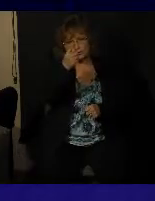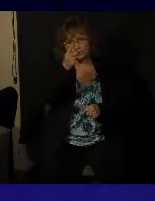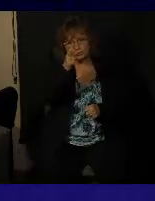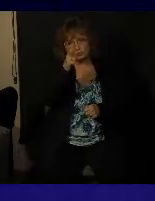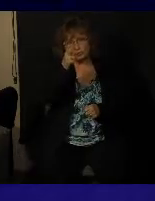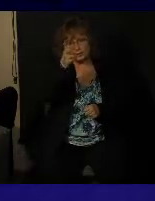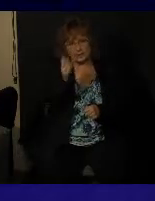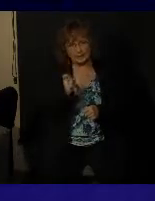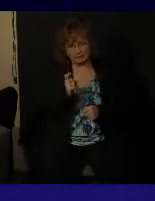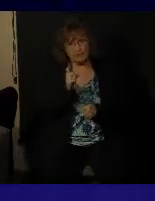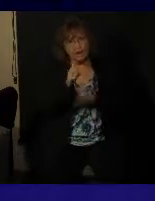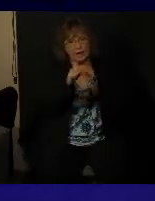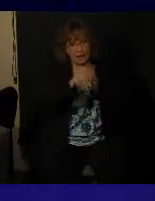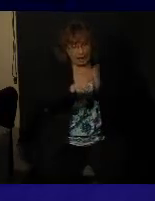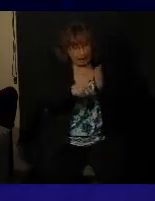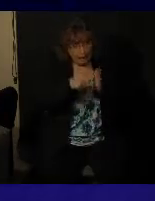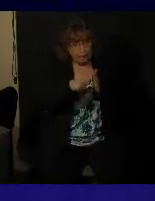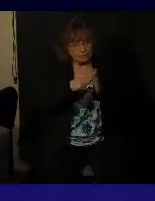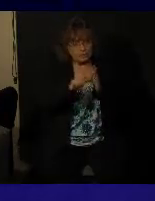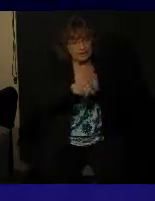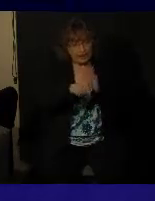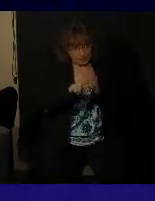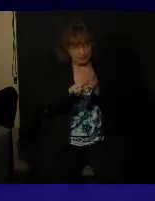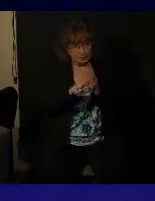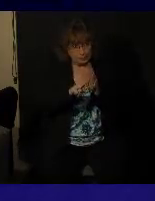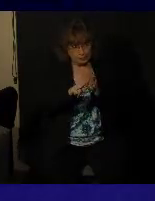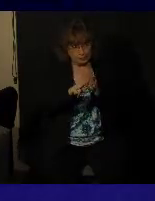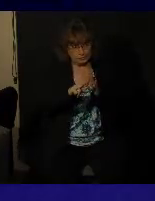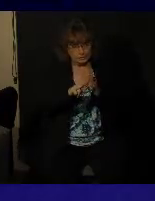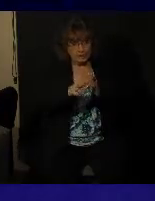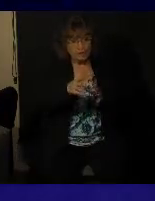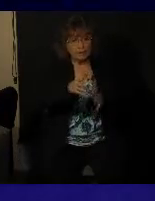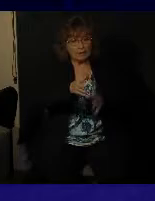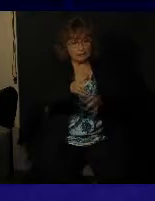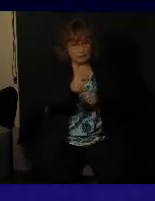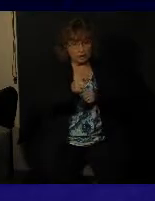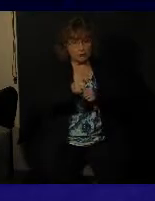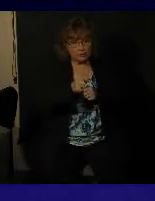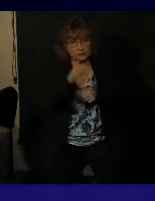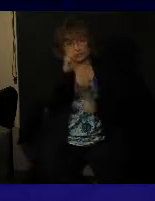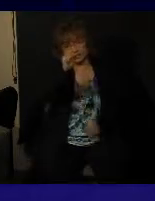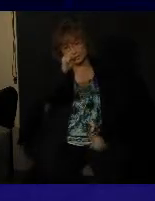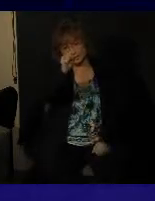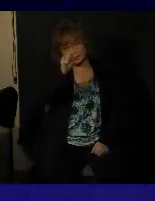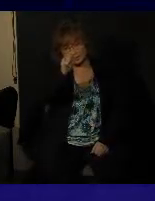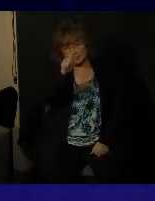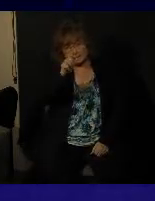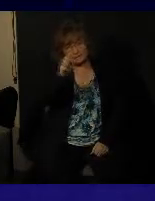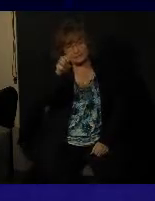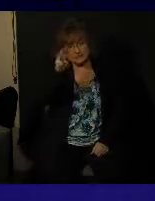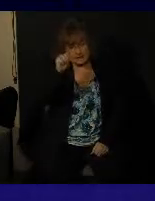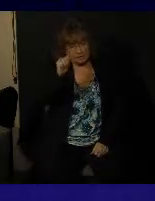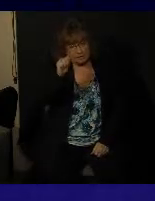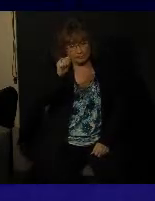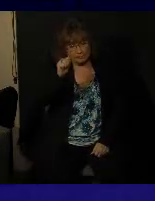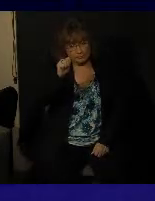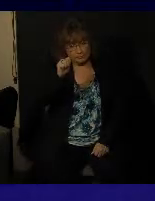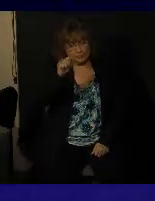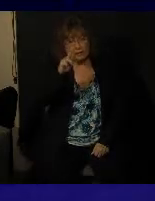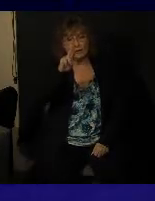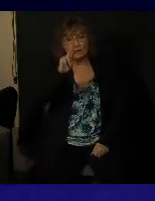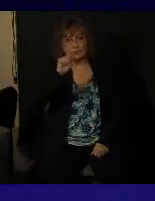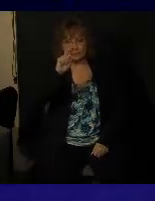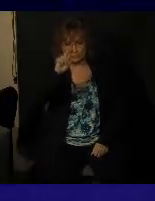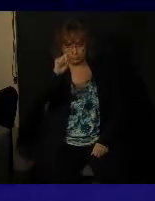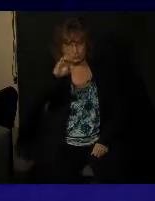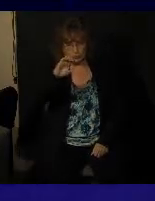didn't want to be there. Got there and actually did pretty well for my first 2 weeks. Like I did what I was supposed